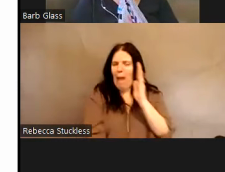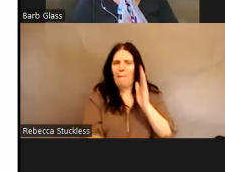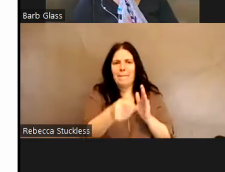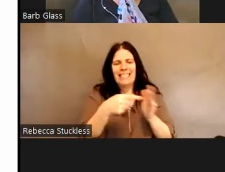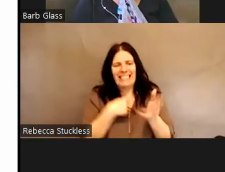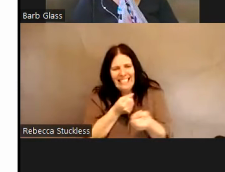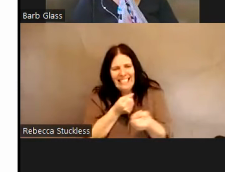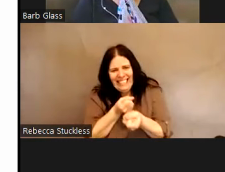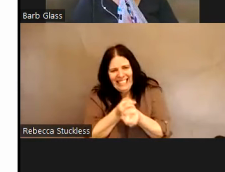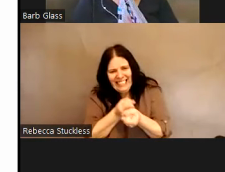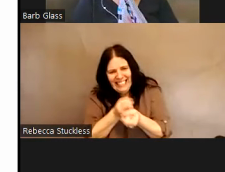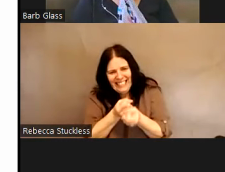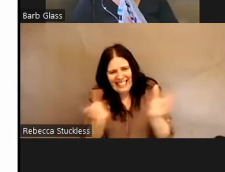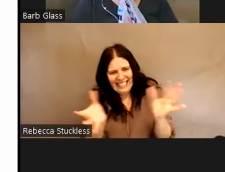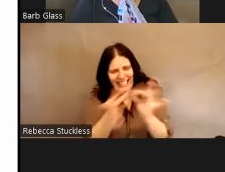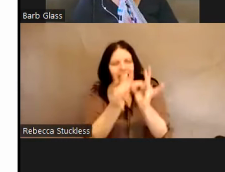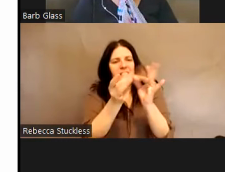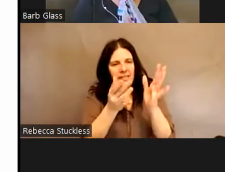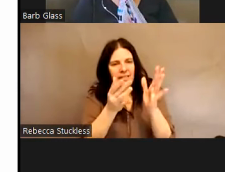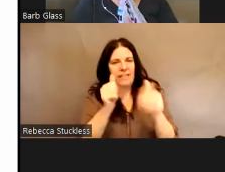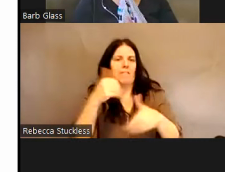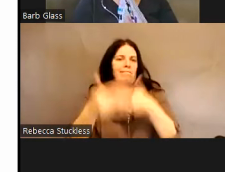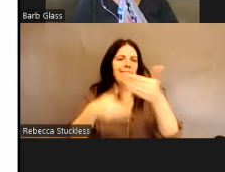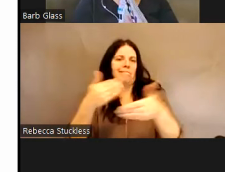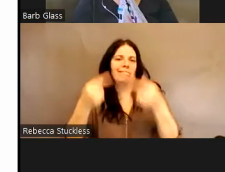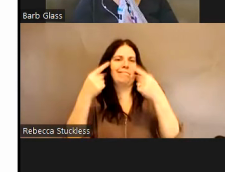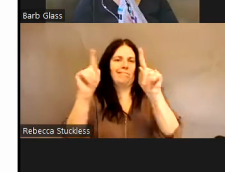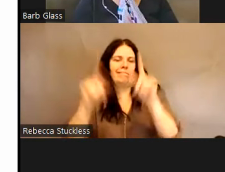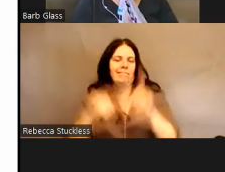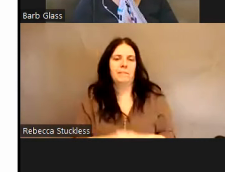build those and move on.